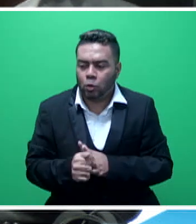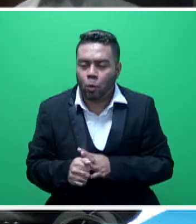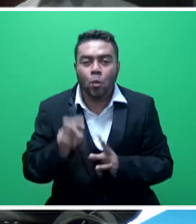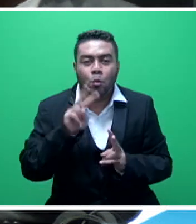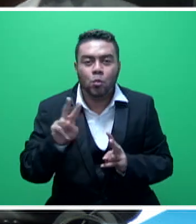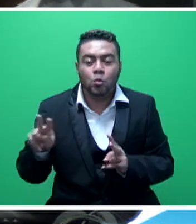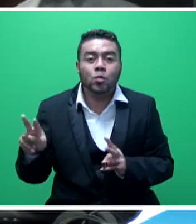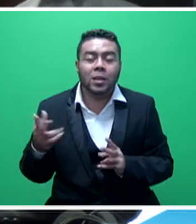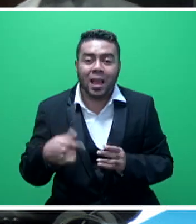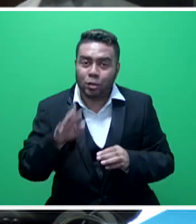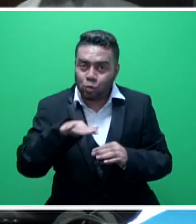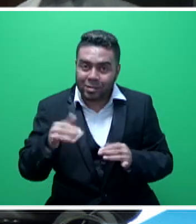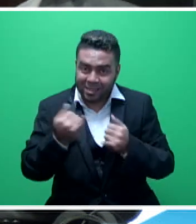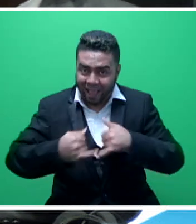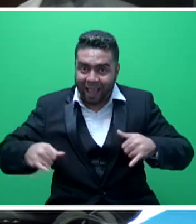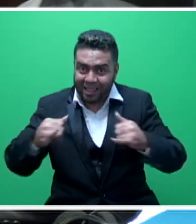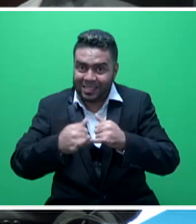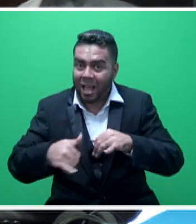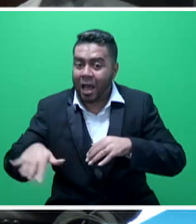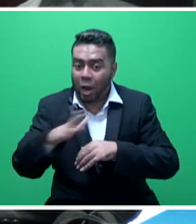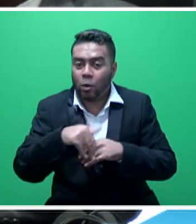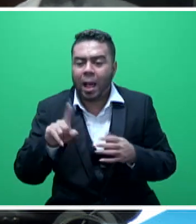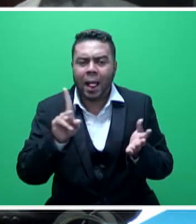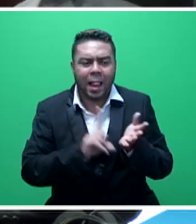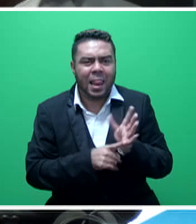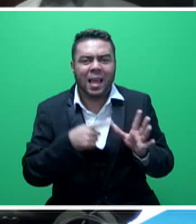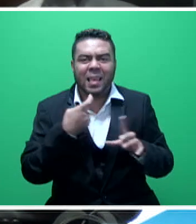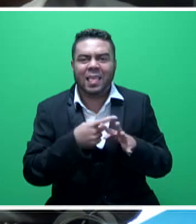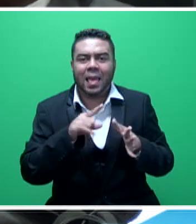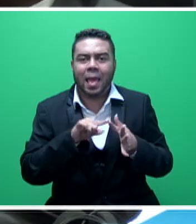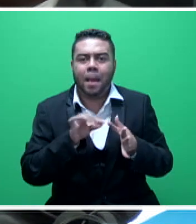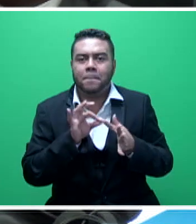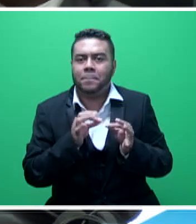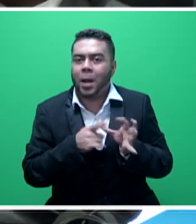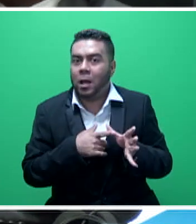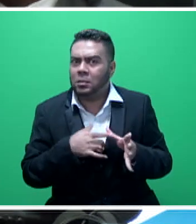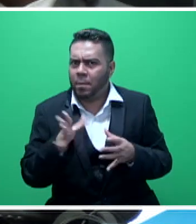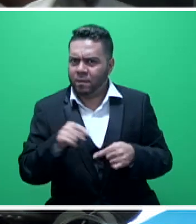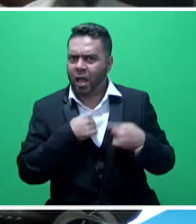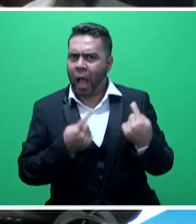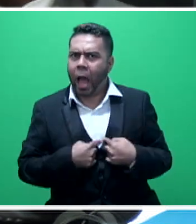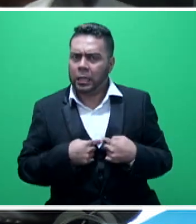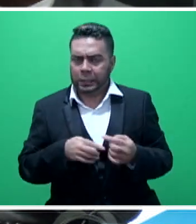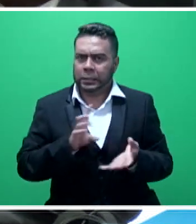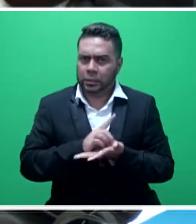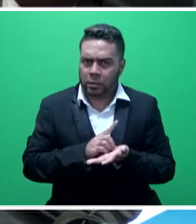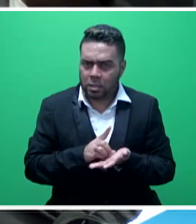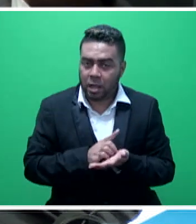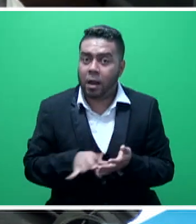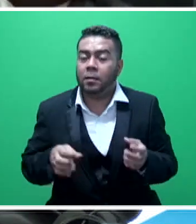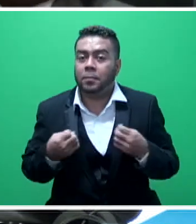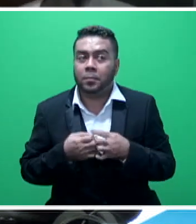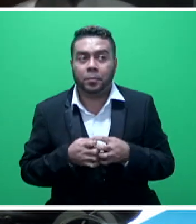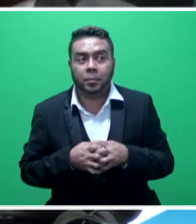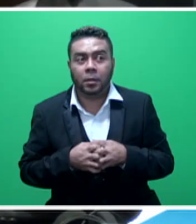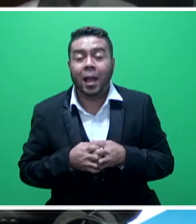children in islands around Lakemba that may have heart diseases. Honourable Speaker, beginning on the 5th of August, Nandi